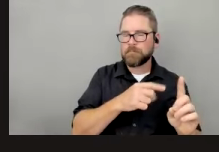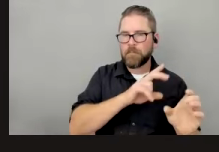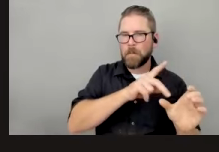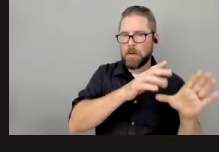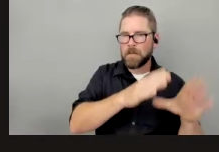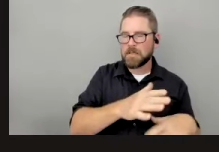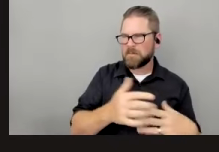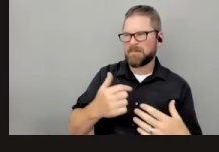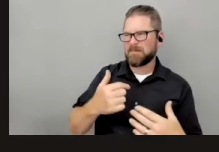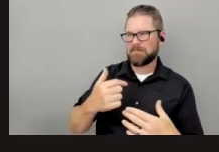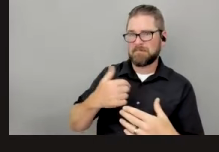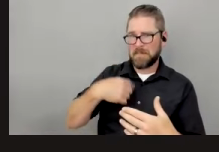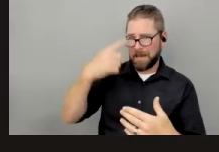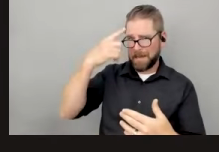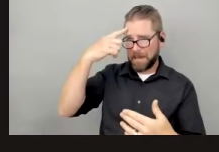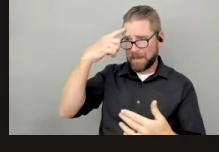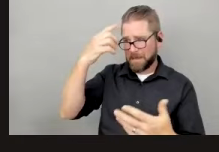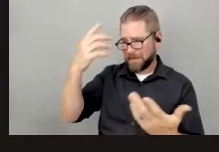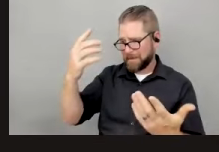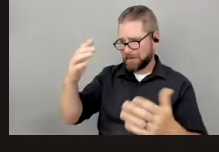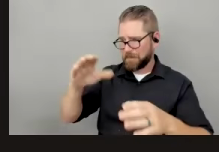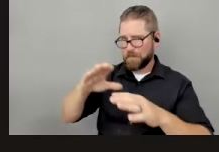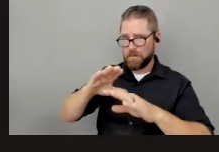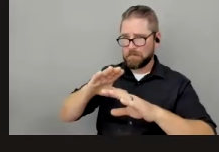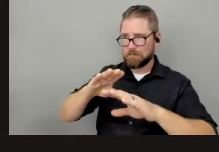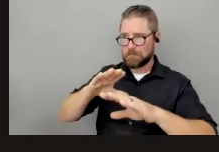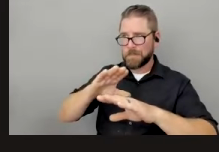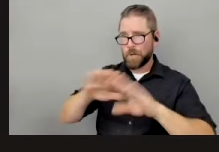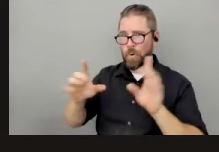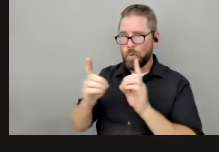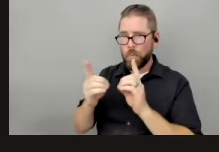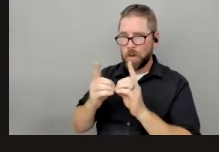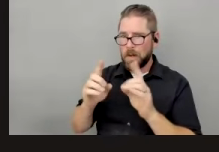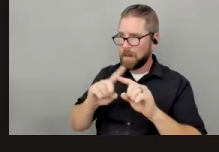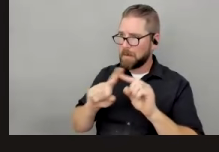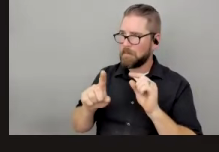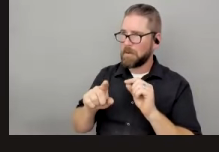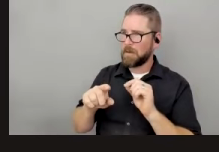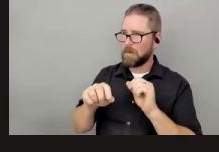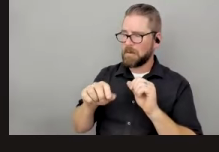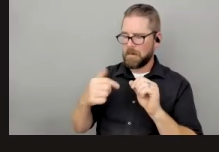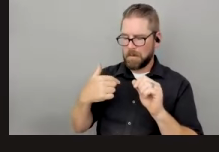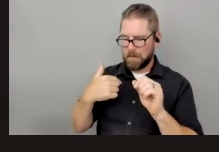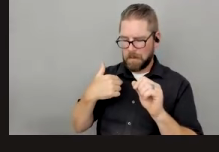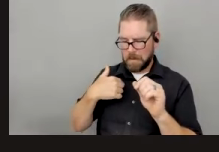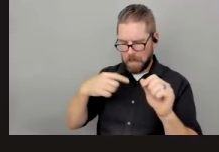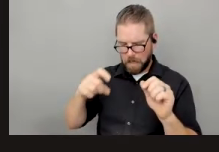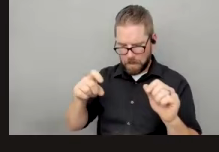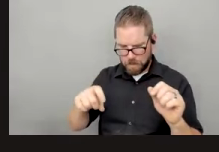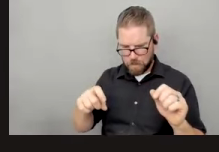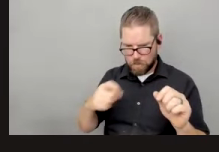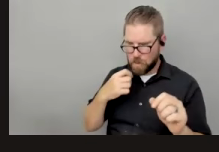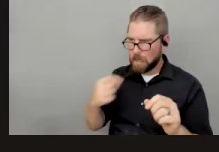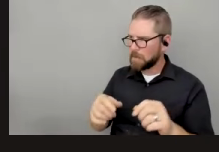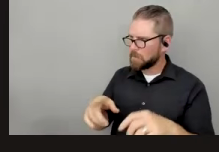you just advise the employee who's your friend to report? So it's not like you're tattletelling. Yeah. I mean, that's